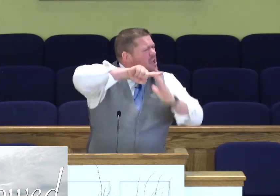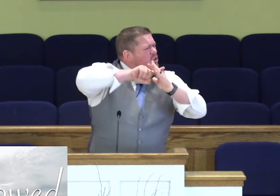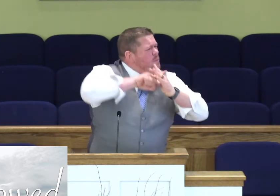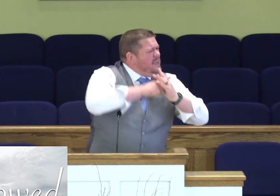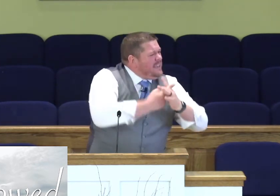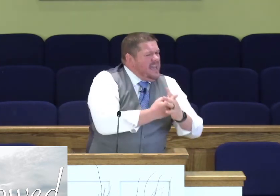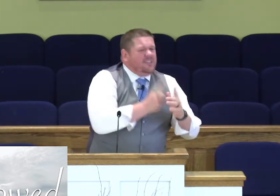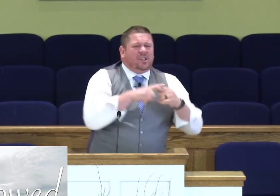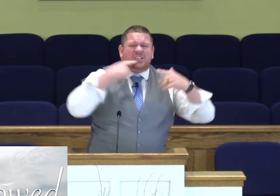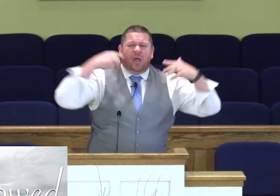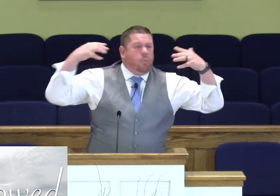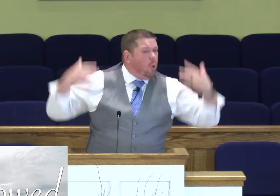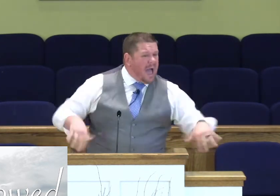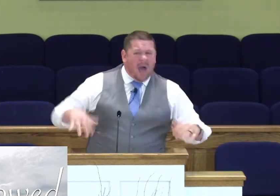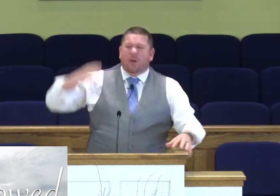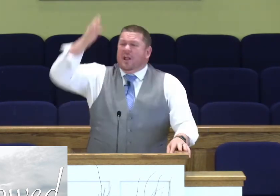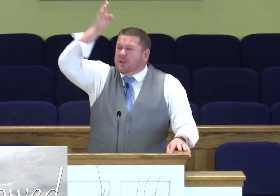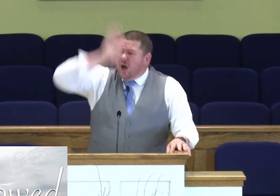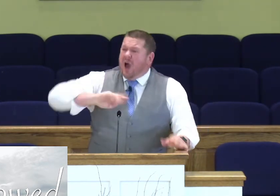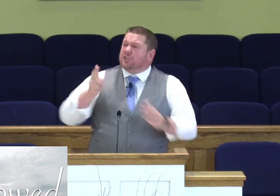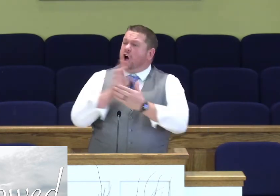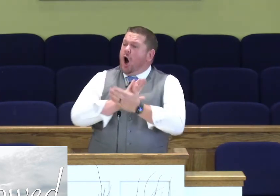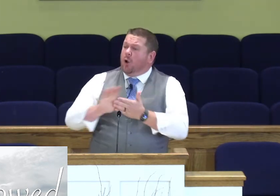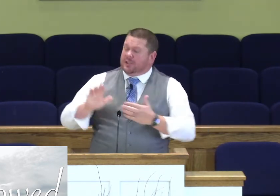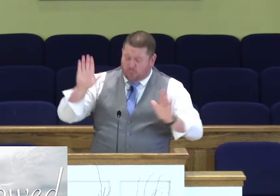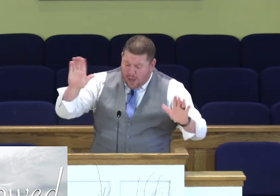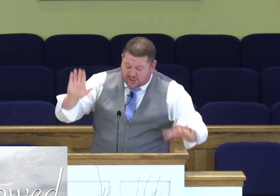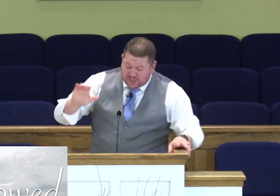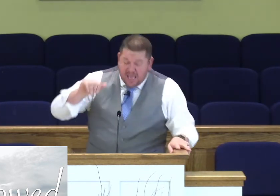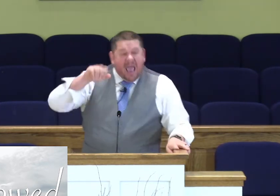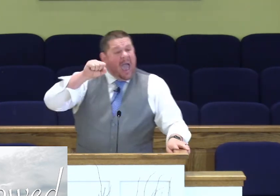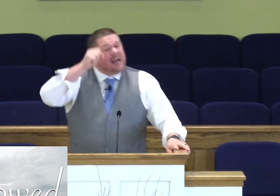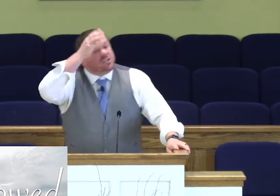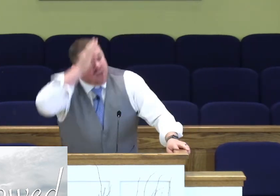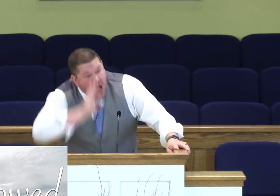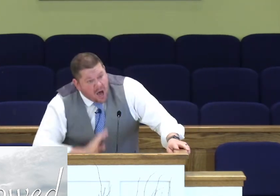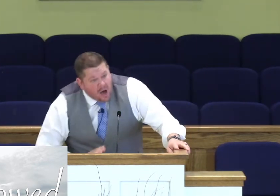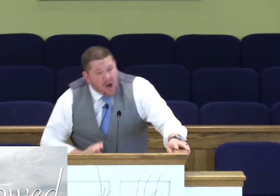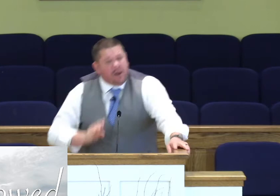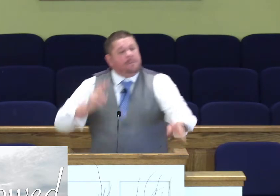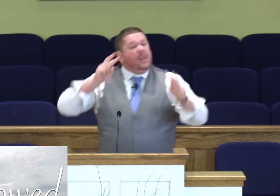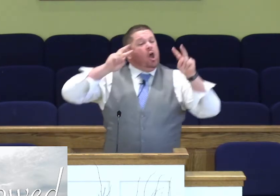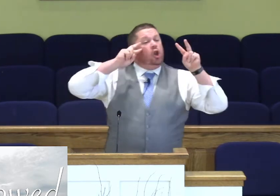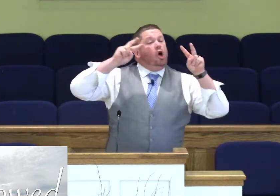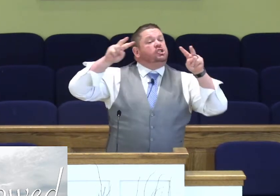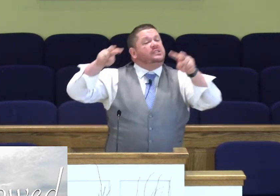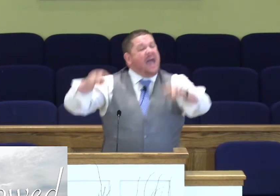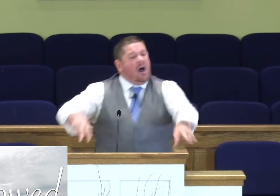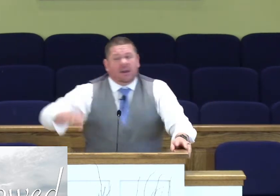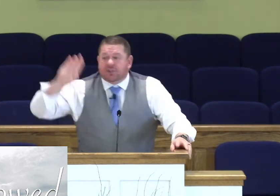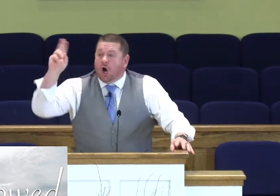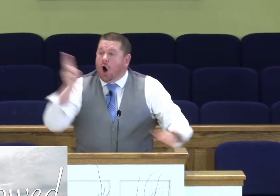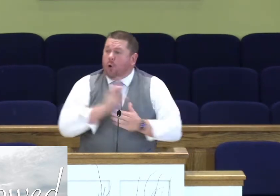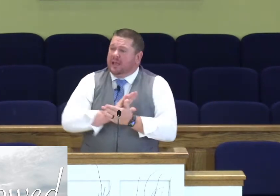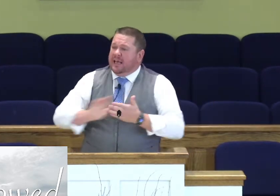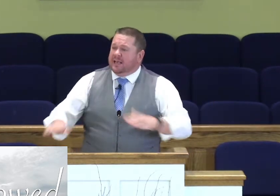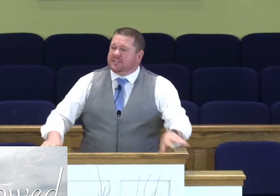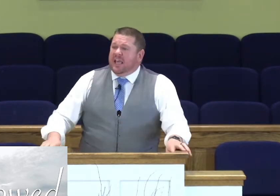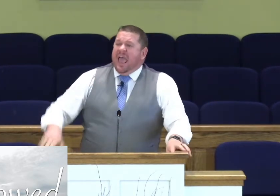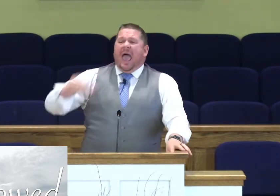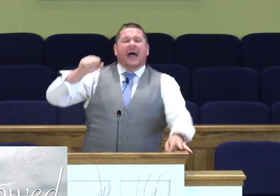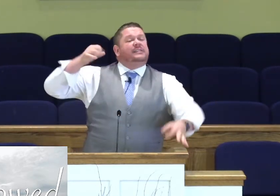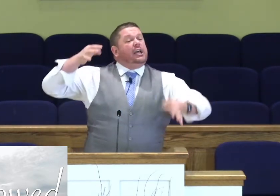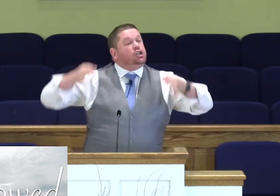understand, to begin to say, wow, God is holy. So watch this. As God looks down in His